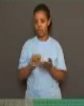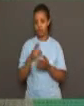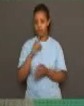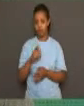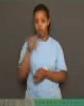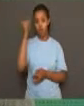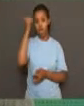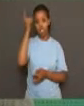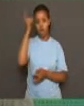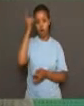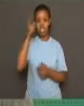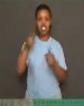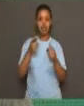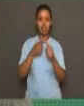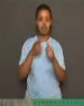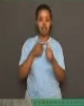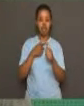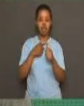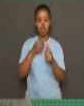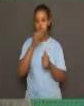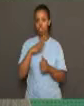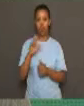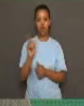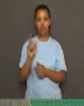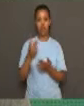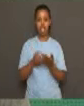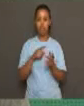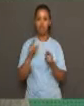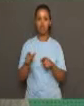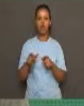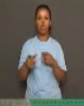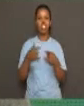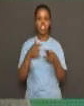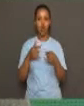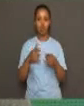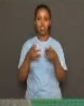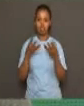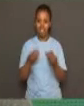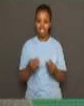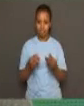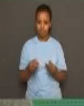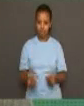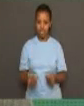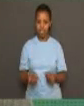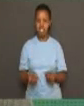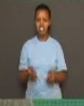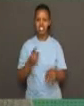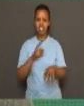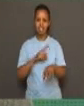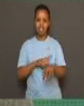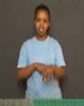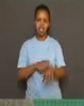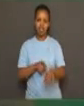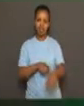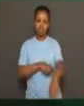Darwin was not the first person to suggest that species slowly developed over a long period